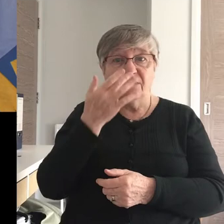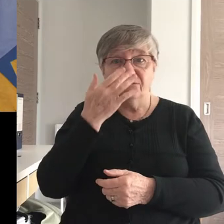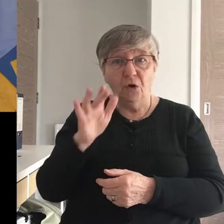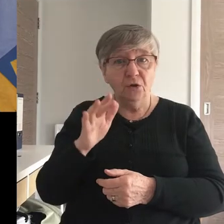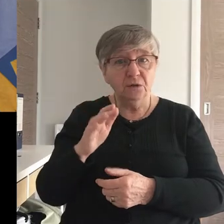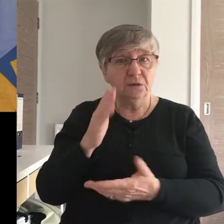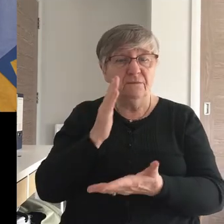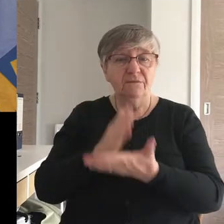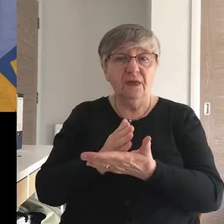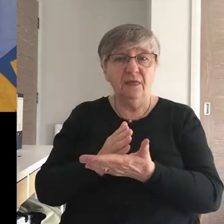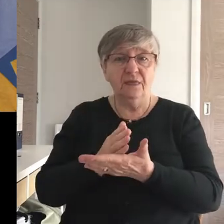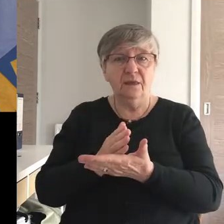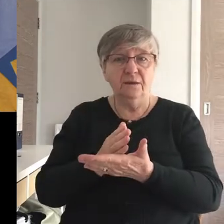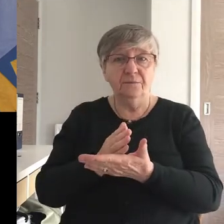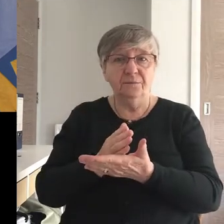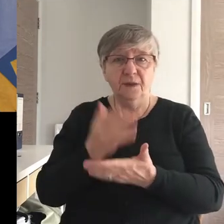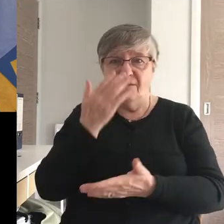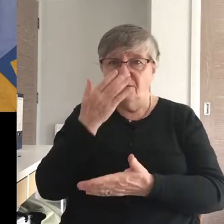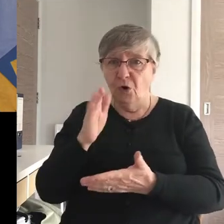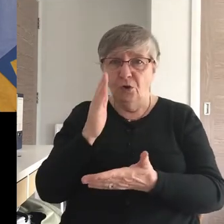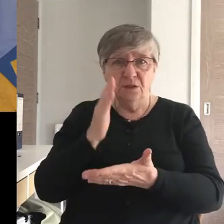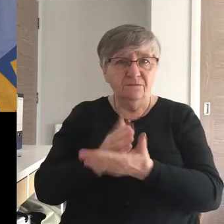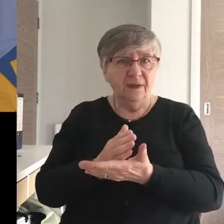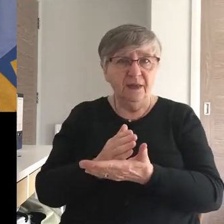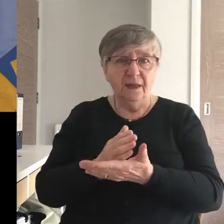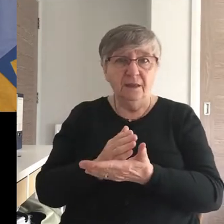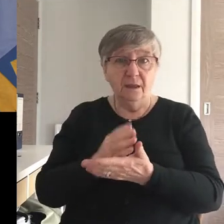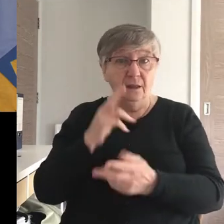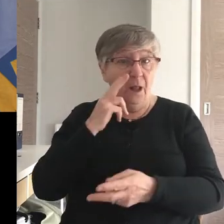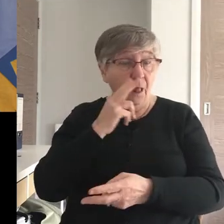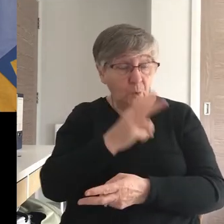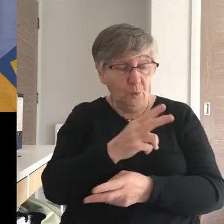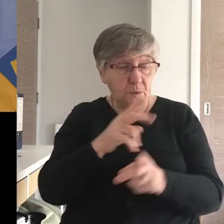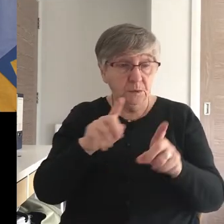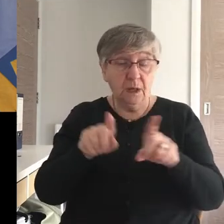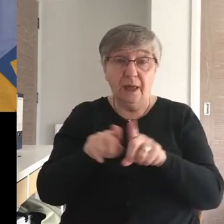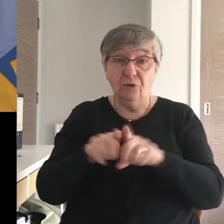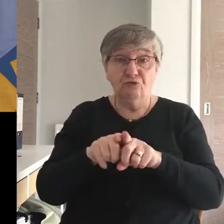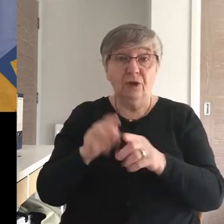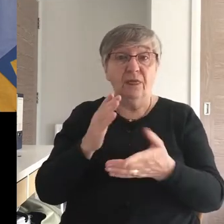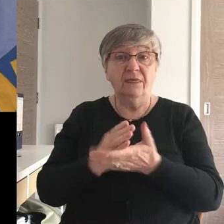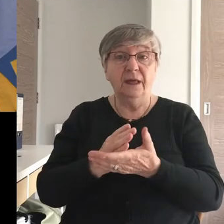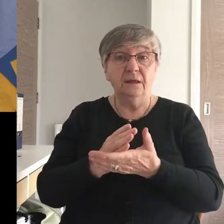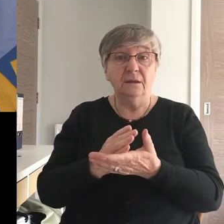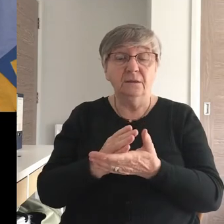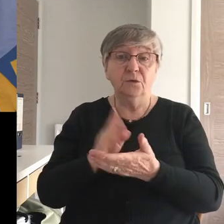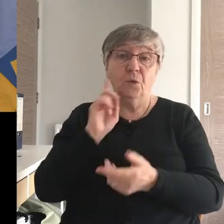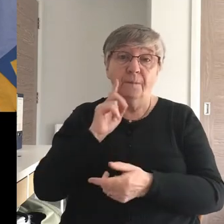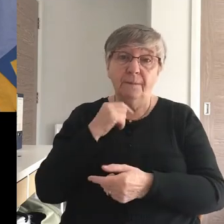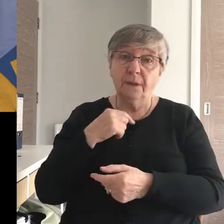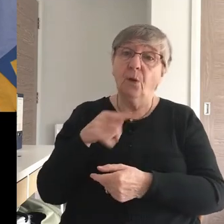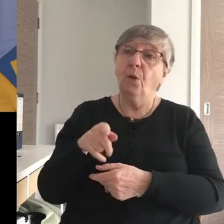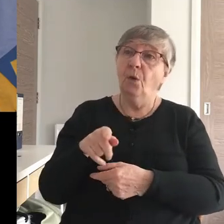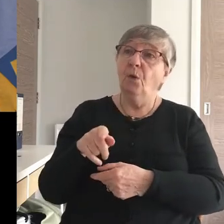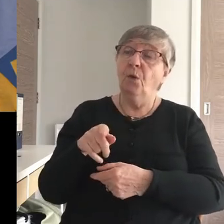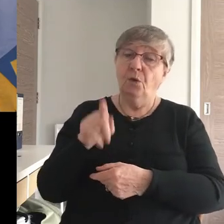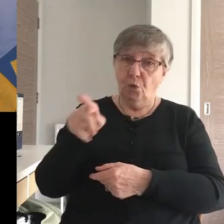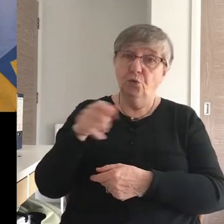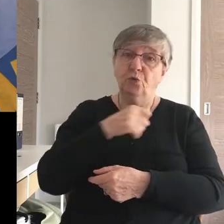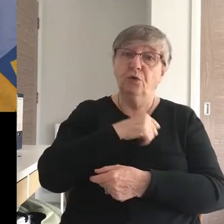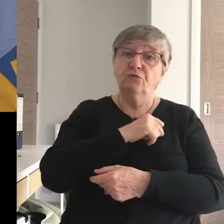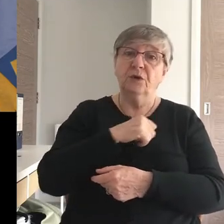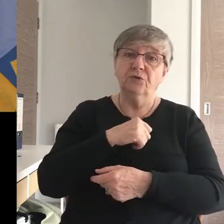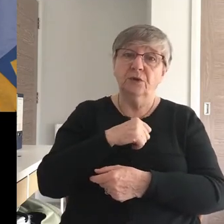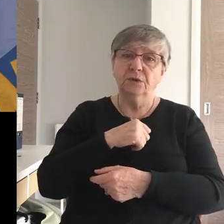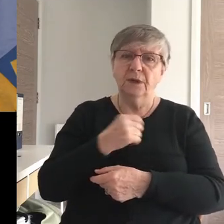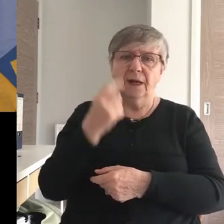faith. The counterfeit faith quite often looks like the real thing. That's why people get taken in. And it's